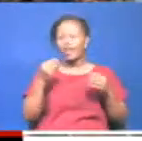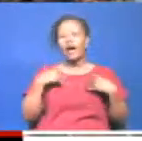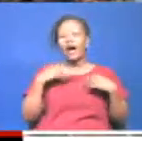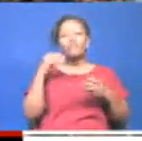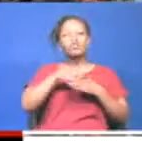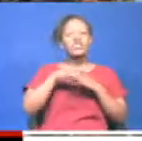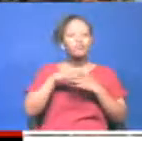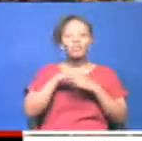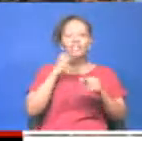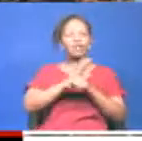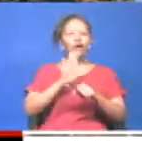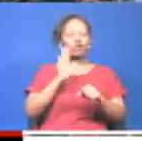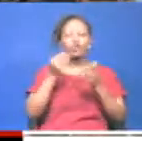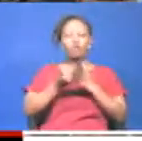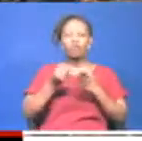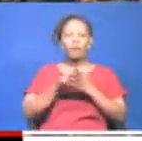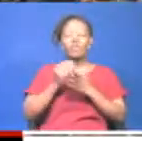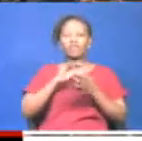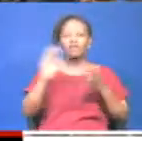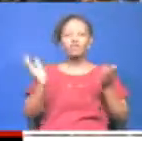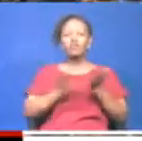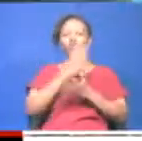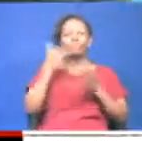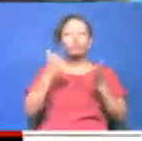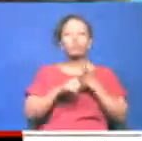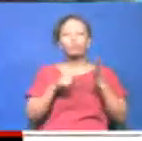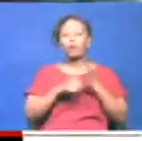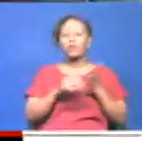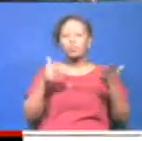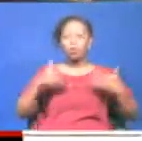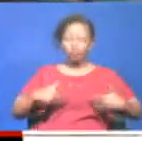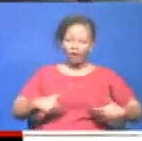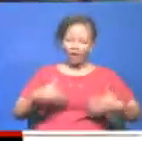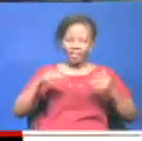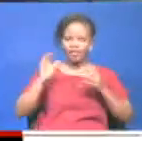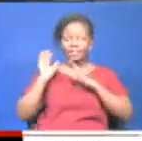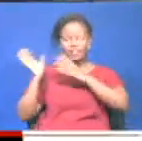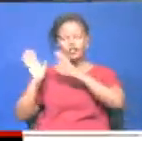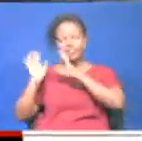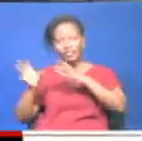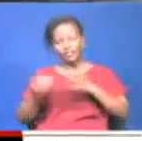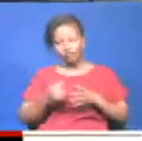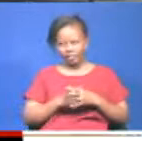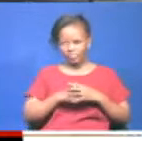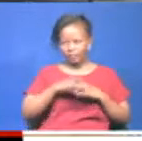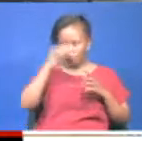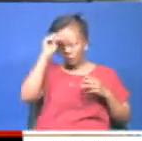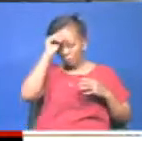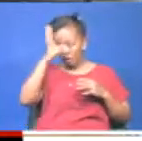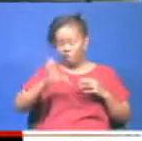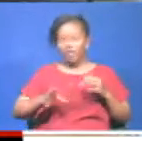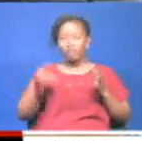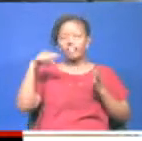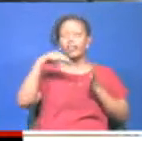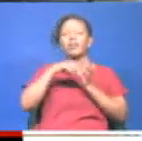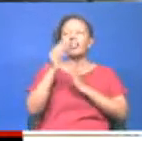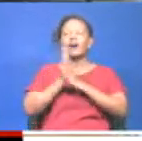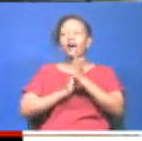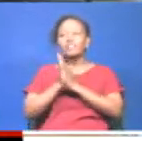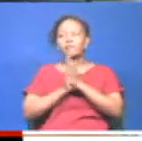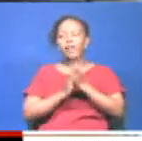aibu ya njaa Kilifi County. Kilifi County Governor aspirant and lawyer George